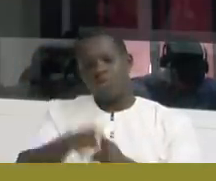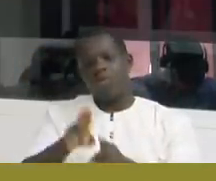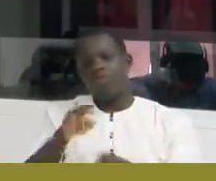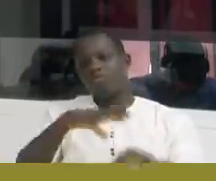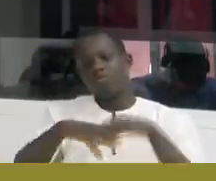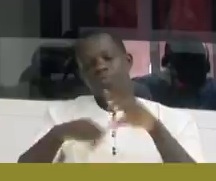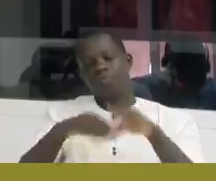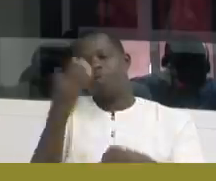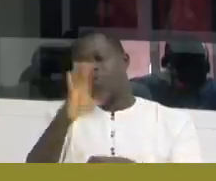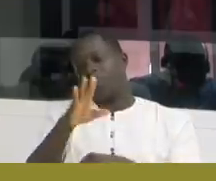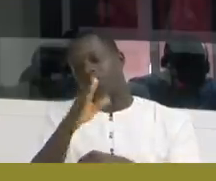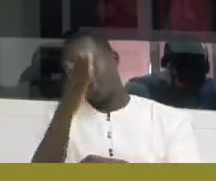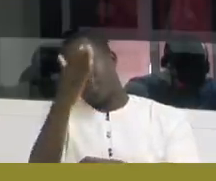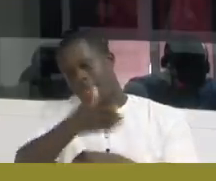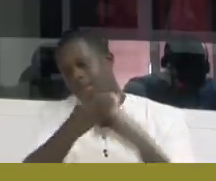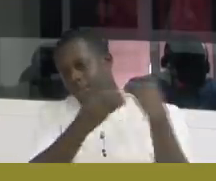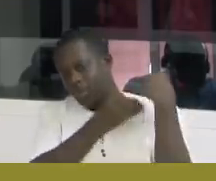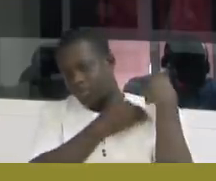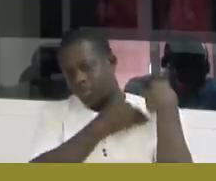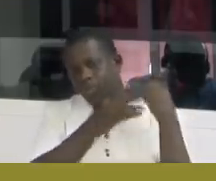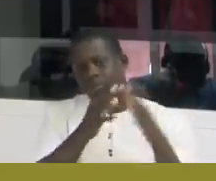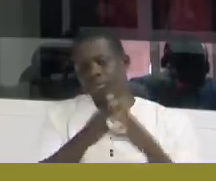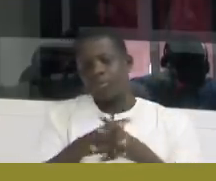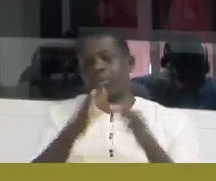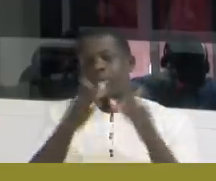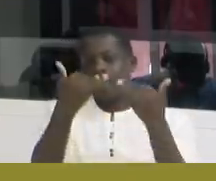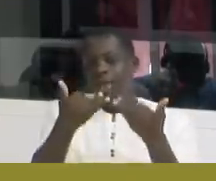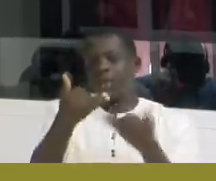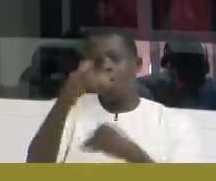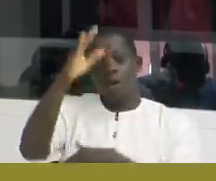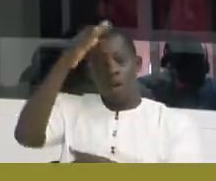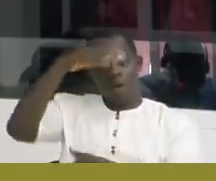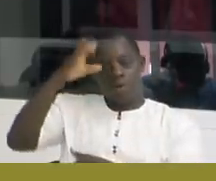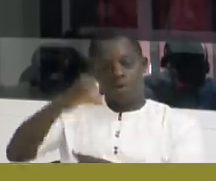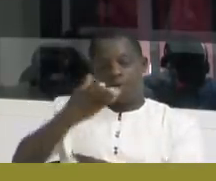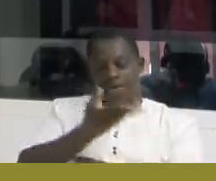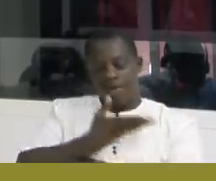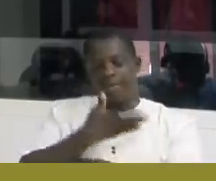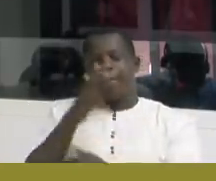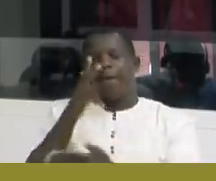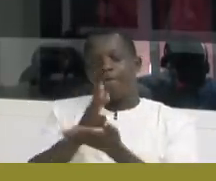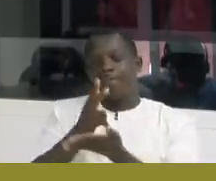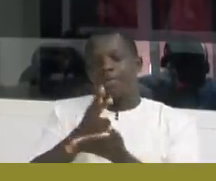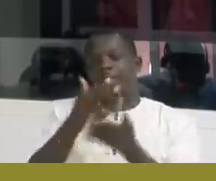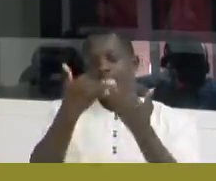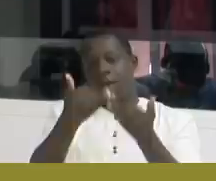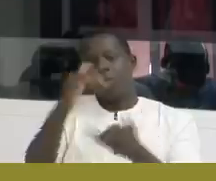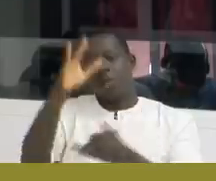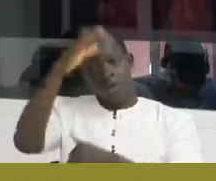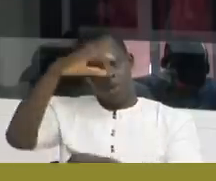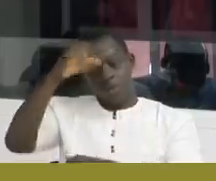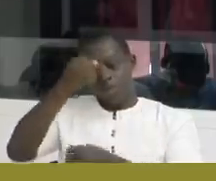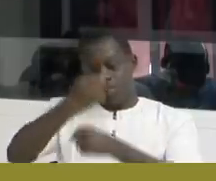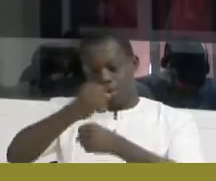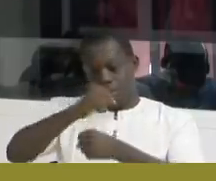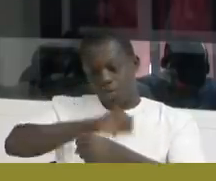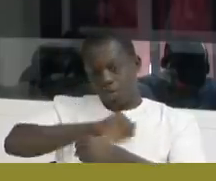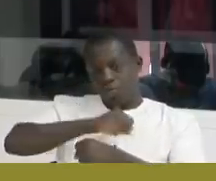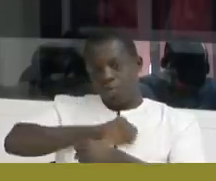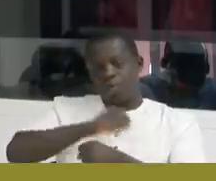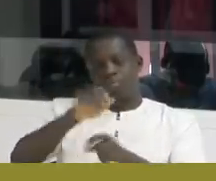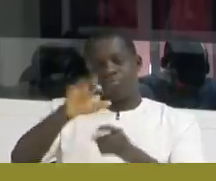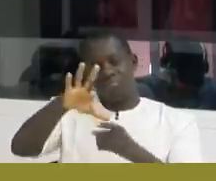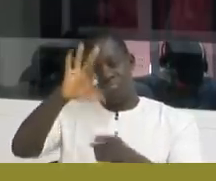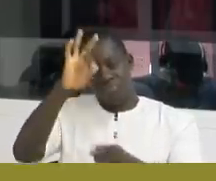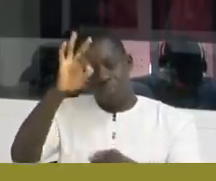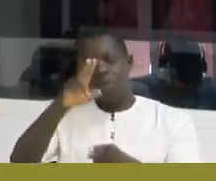responsibility. So the commission has the evidence, and yes, the commission would make up its mind as to who